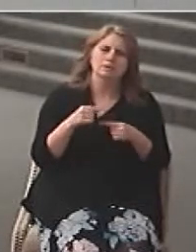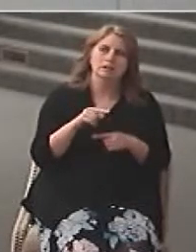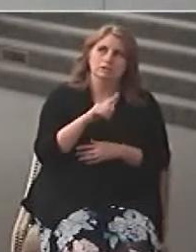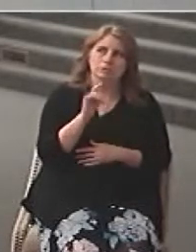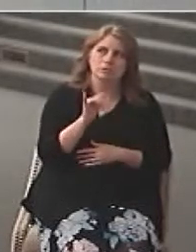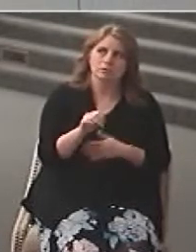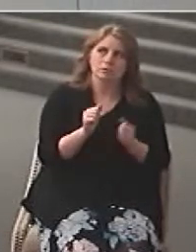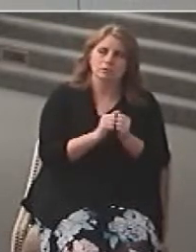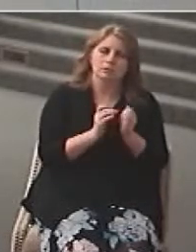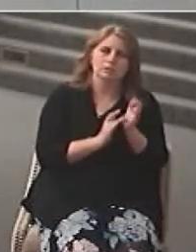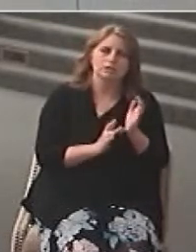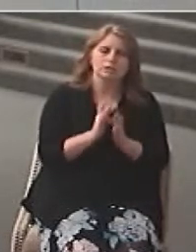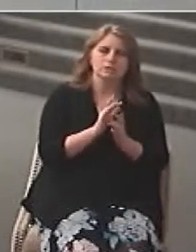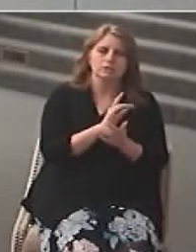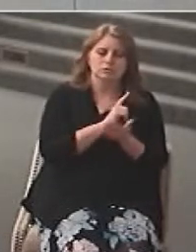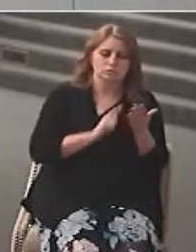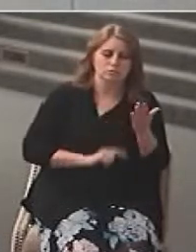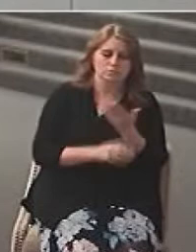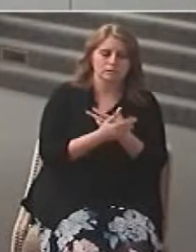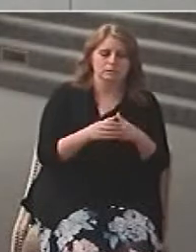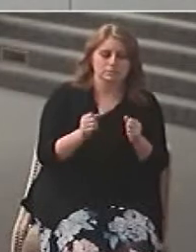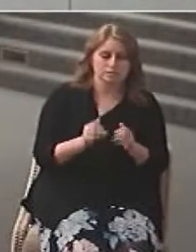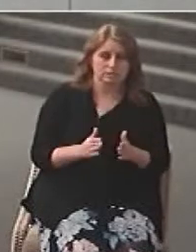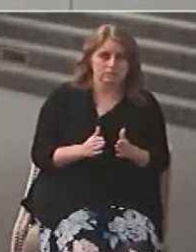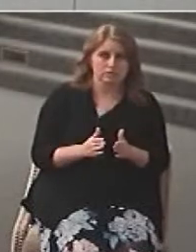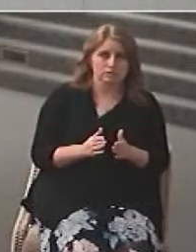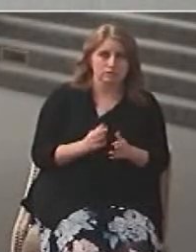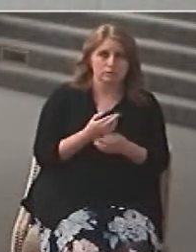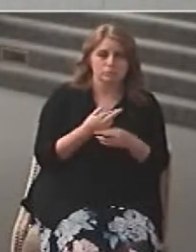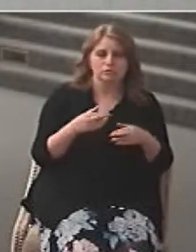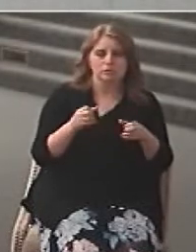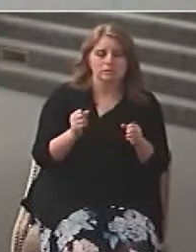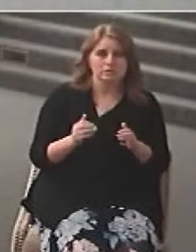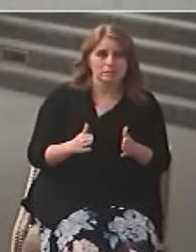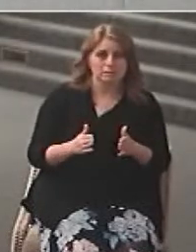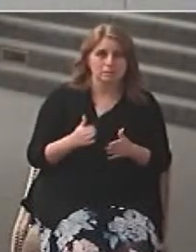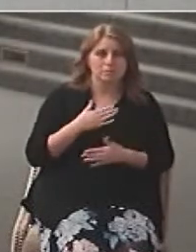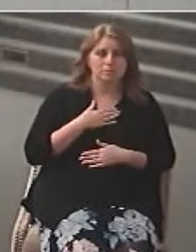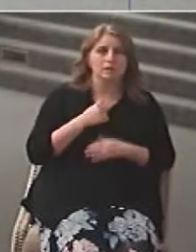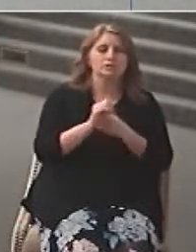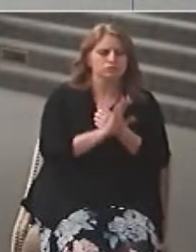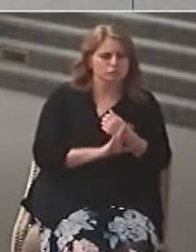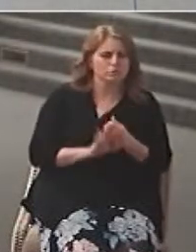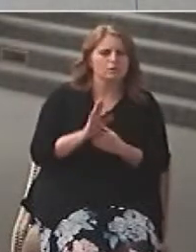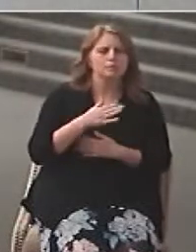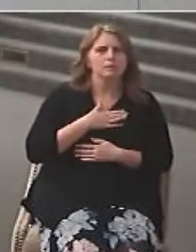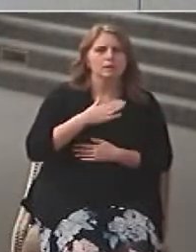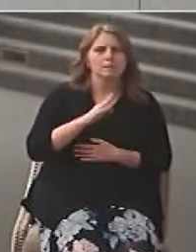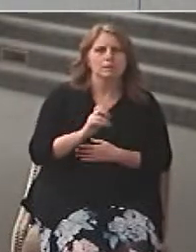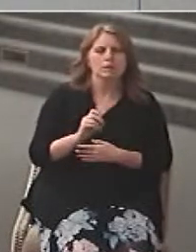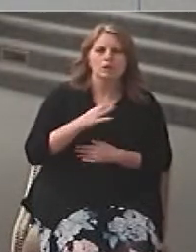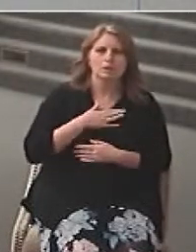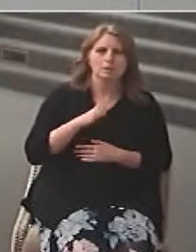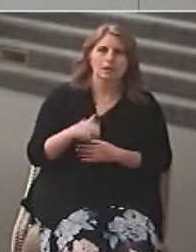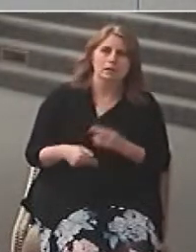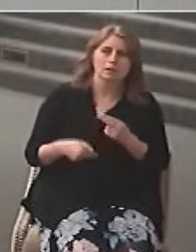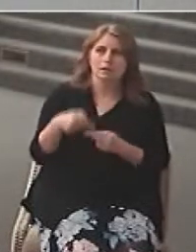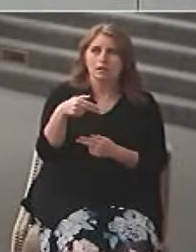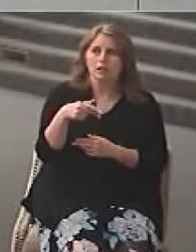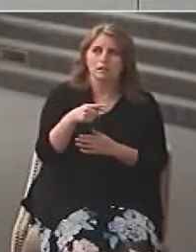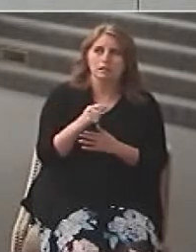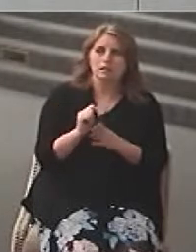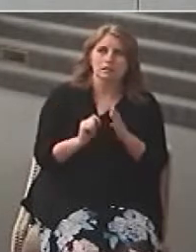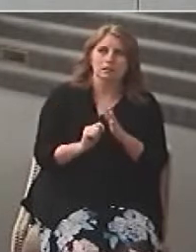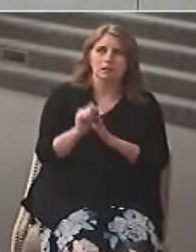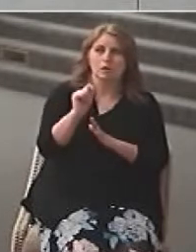Jesus, the Lord, the Savior, the Redeemer, my shield and my buckler, my fortress and my high tower, the